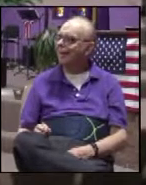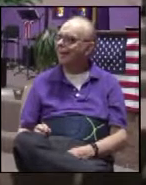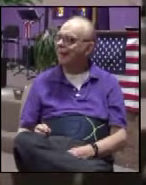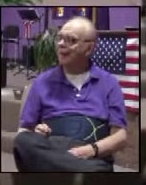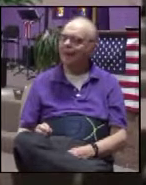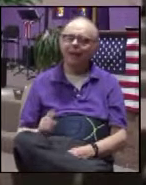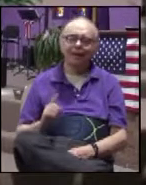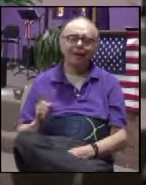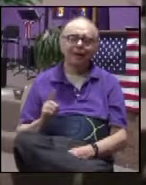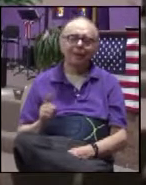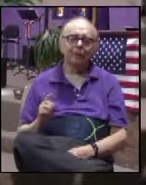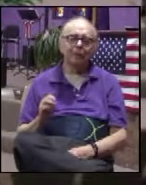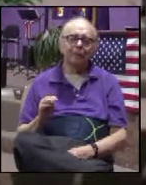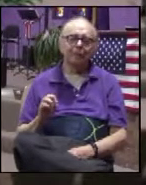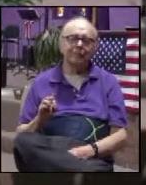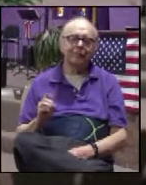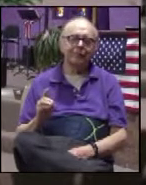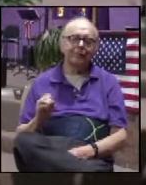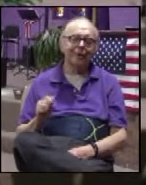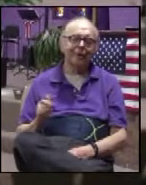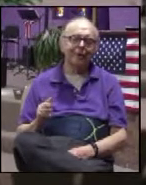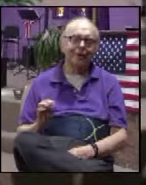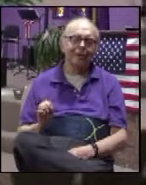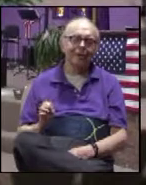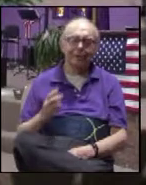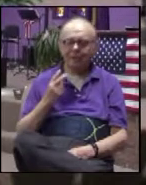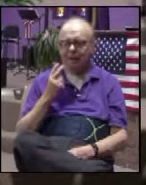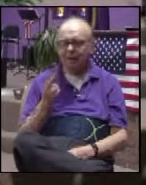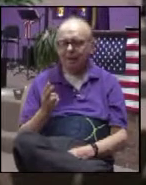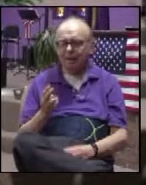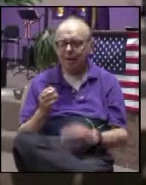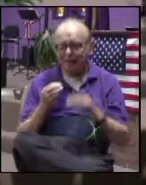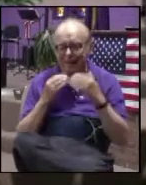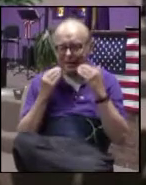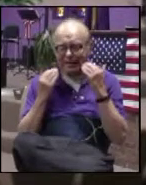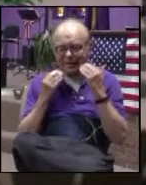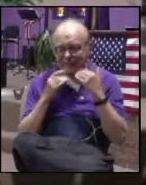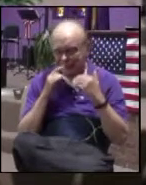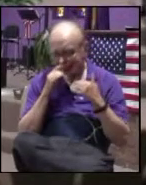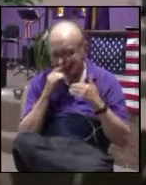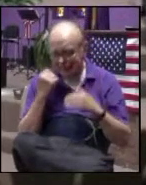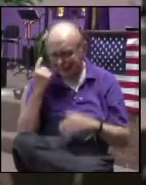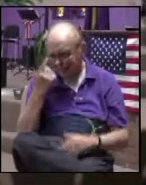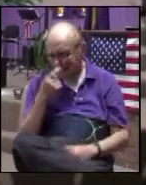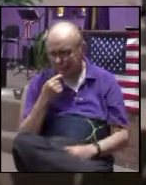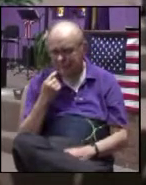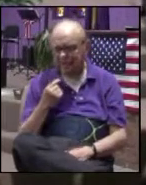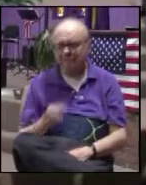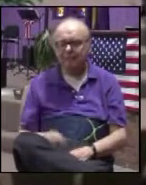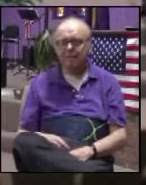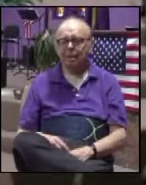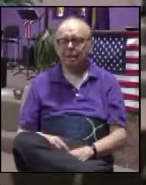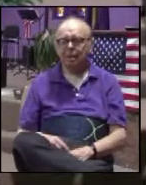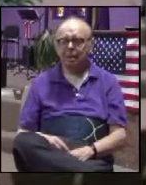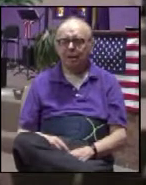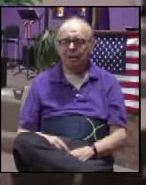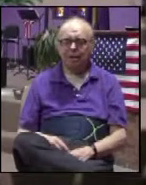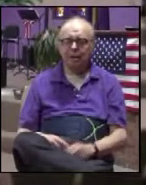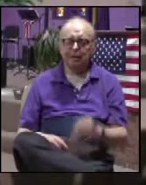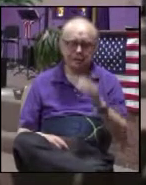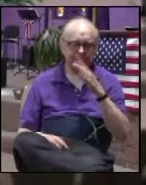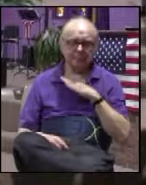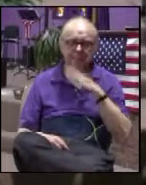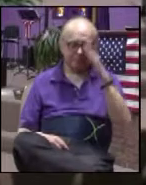Where's Mr. Dave? And you see the smile on that kid's face. Ladies and